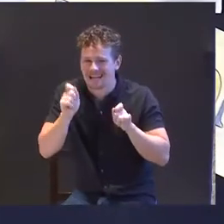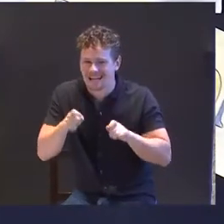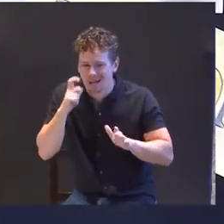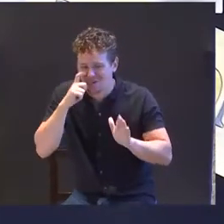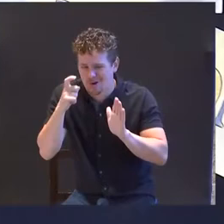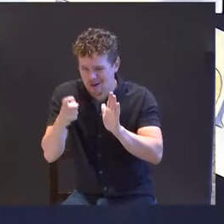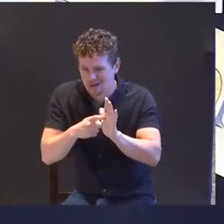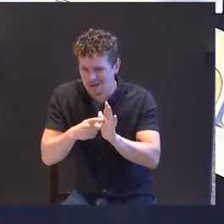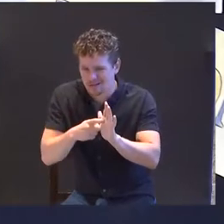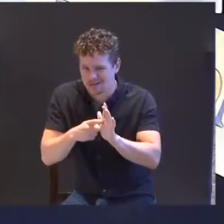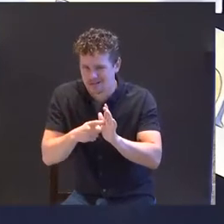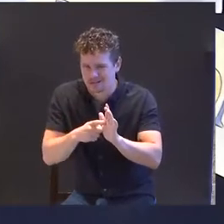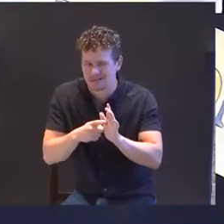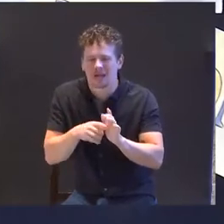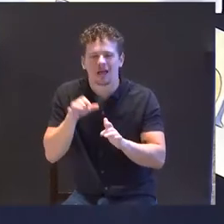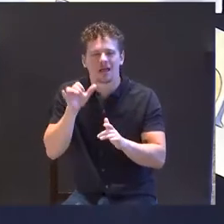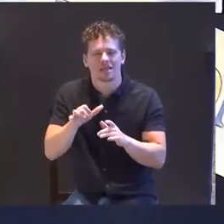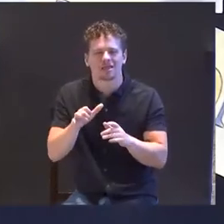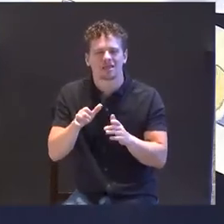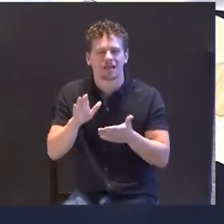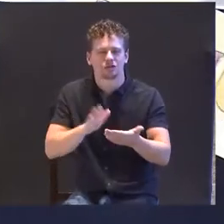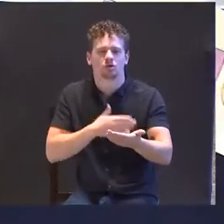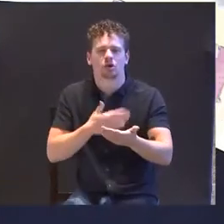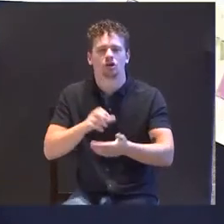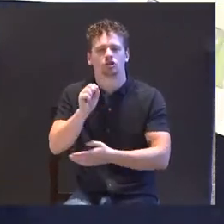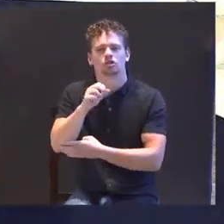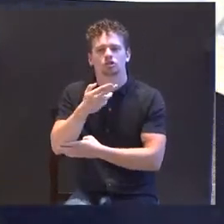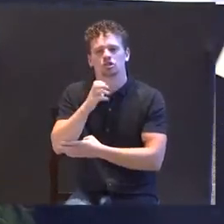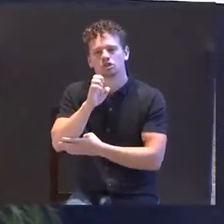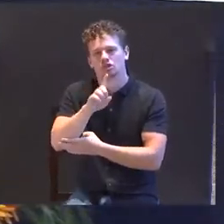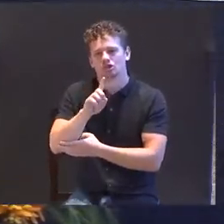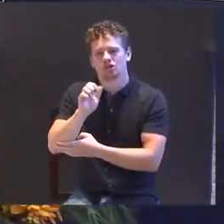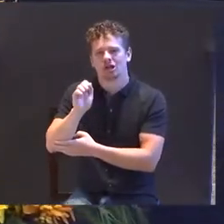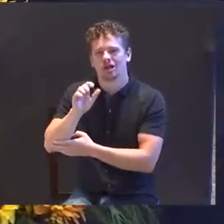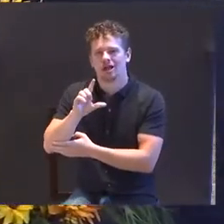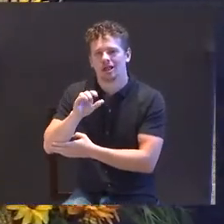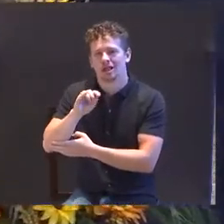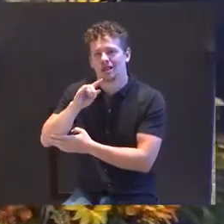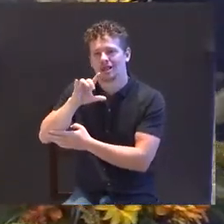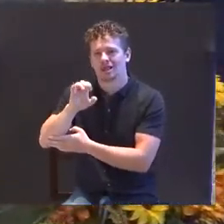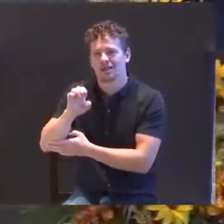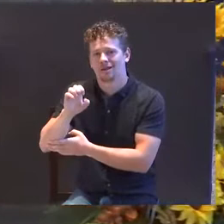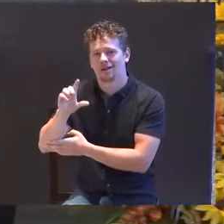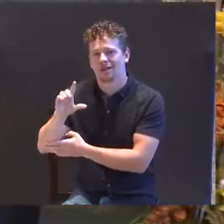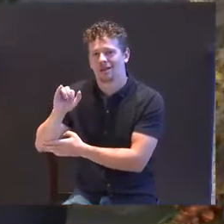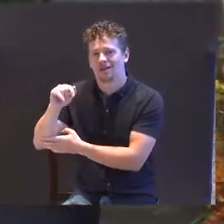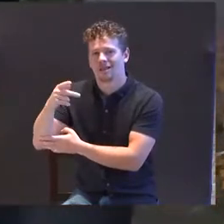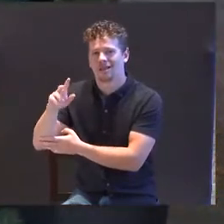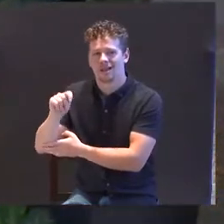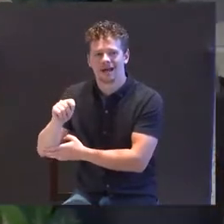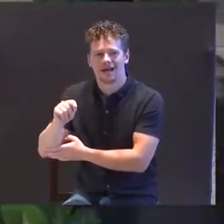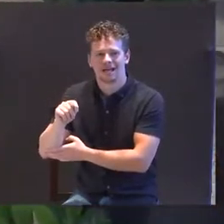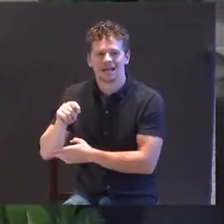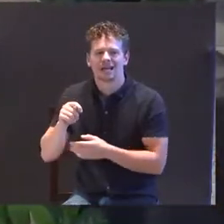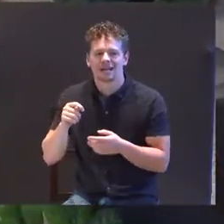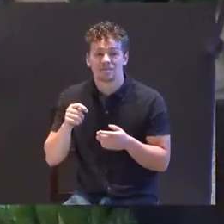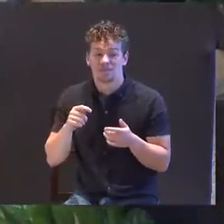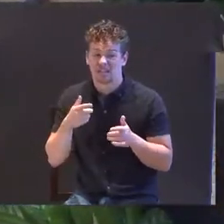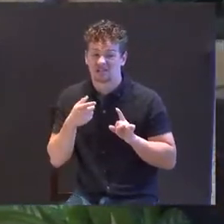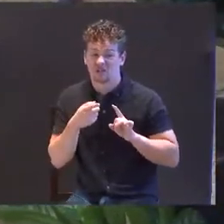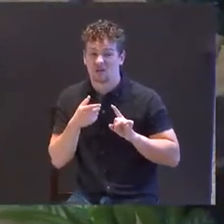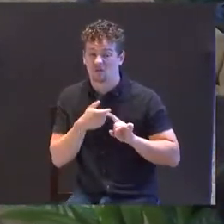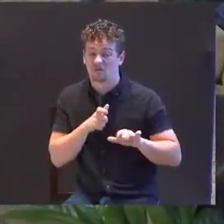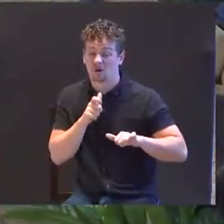Of course, the song, Shed a Little Light, James Taylor said it was based upon a song that he learned, and that